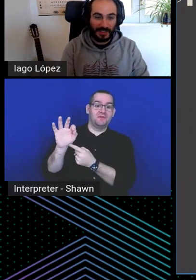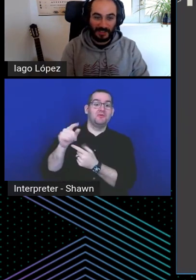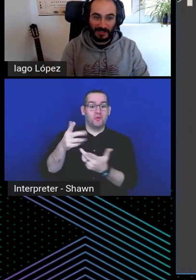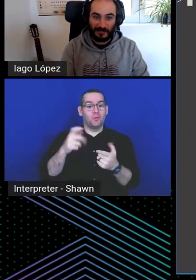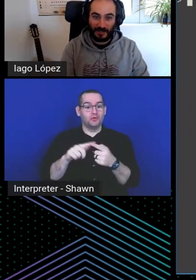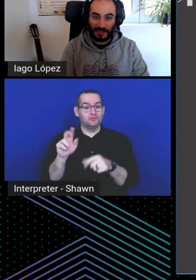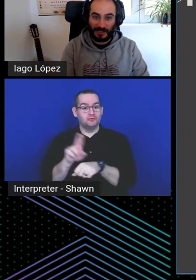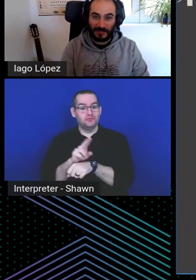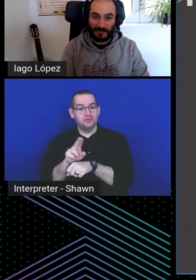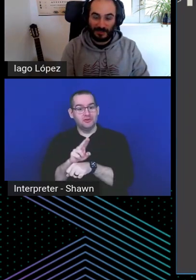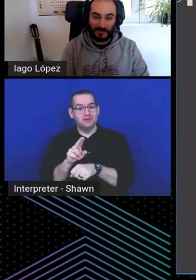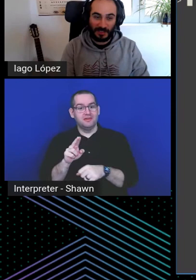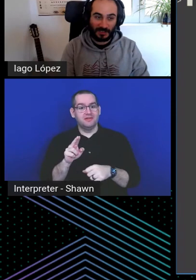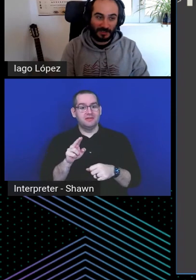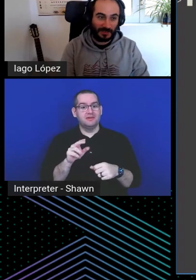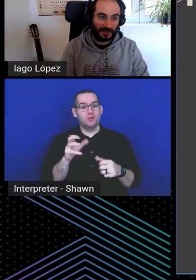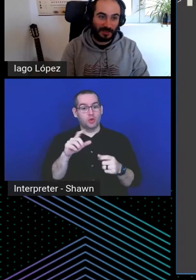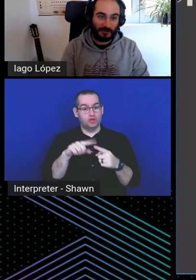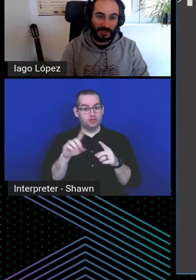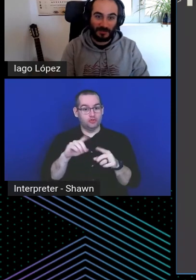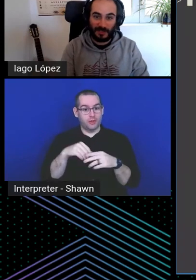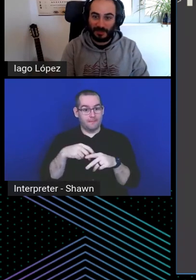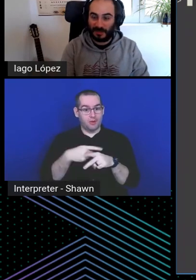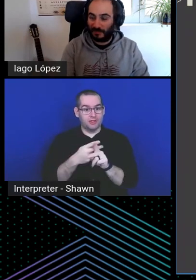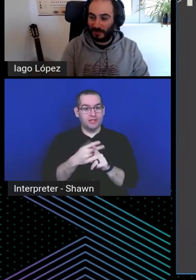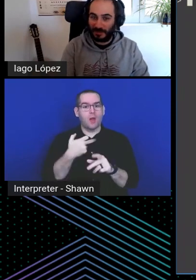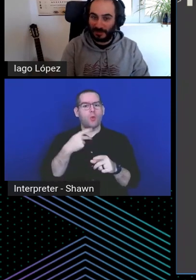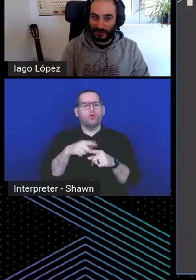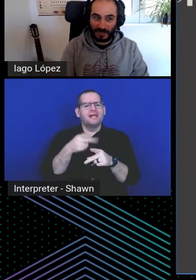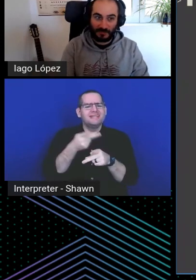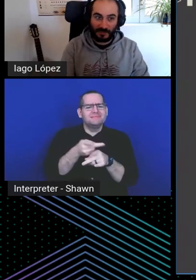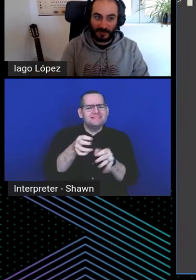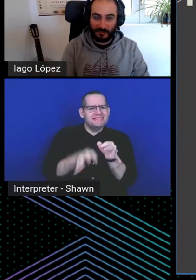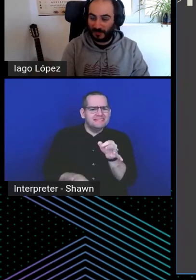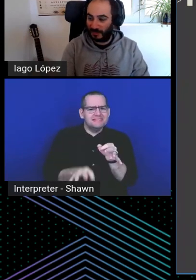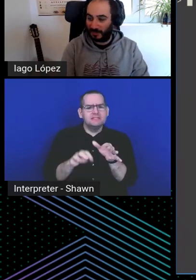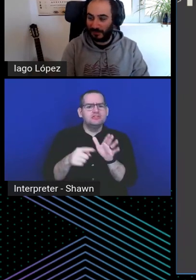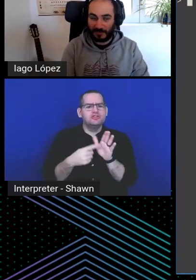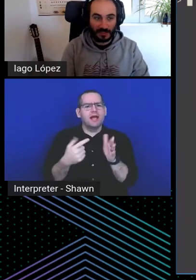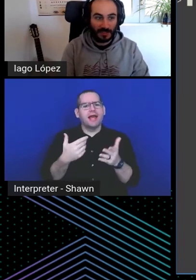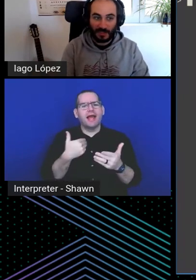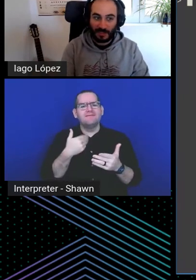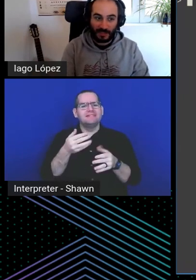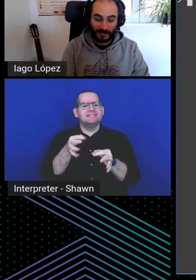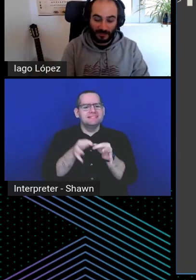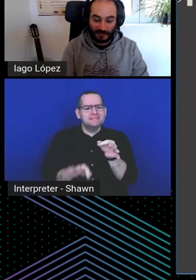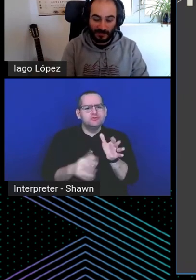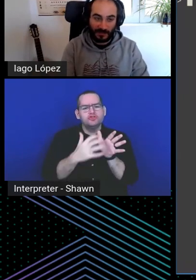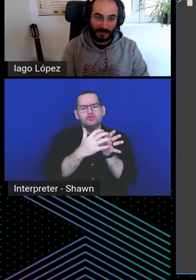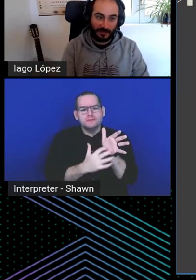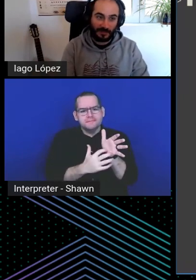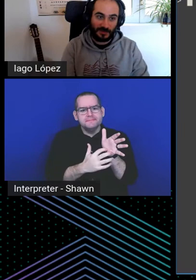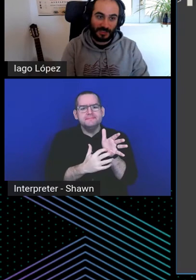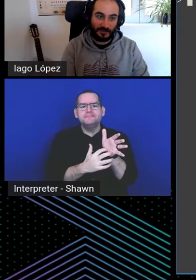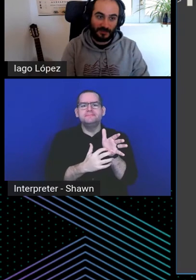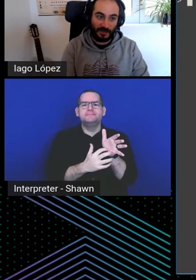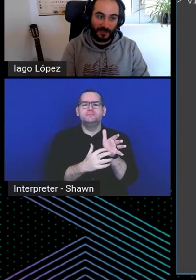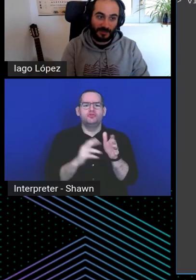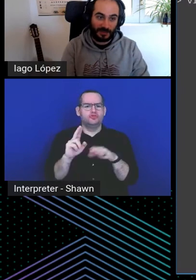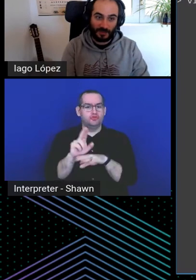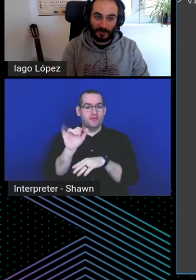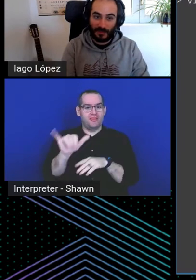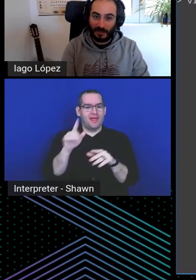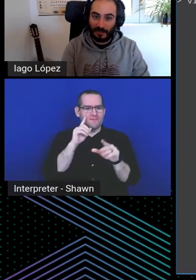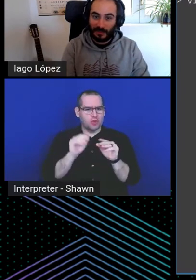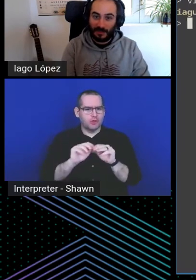use if you want to do this in production. So I wanted to keep it simple and just have a simple script and use that to deploy